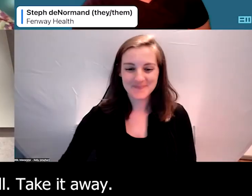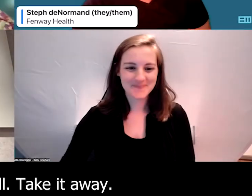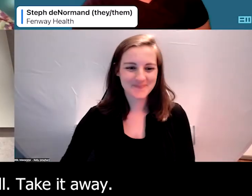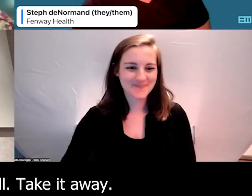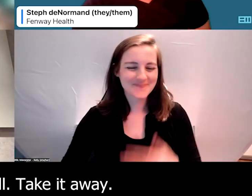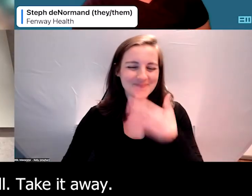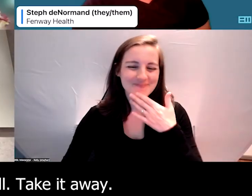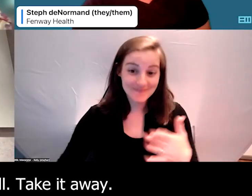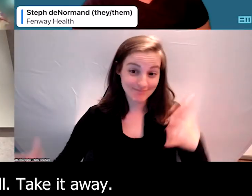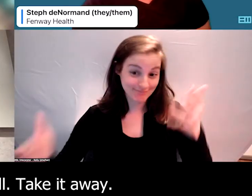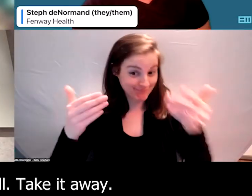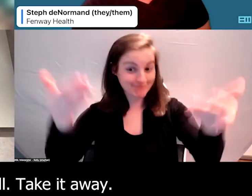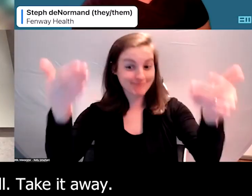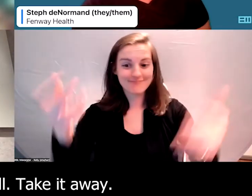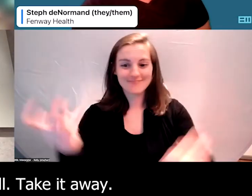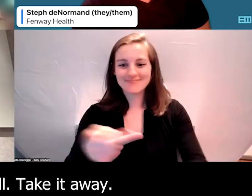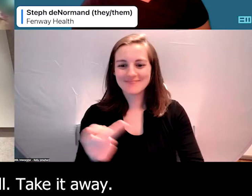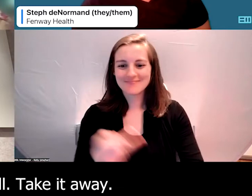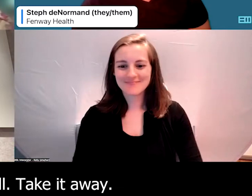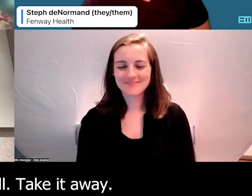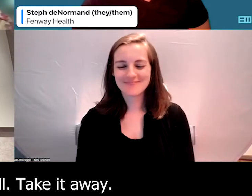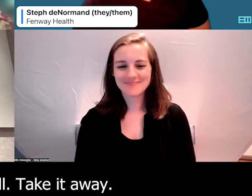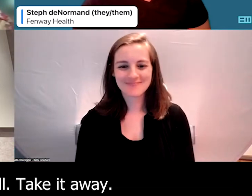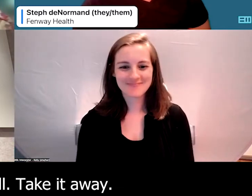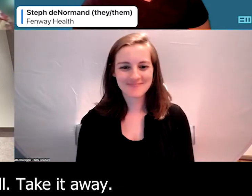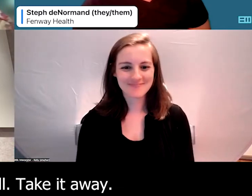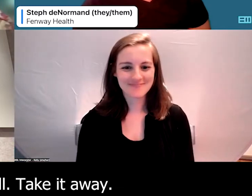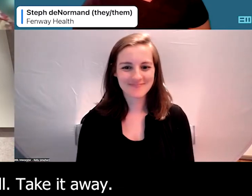Thanks, y'all. Take it away.